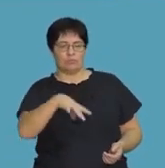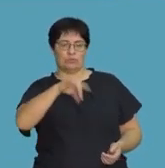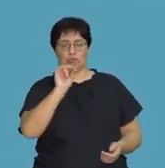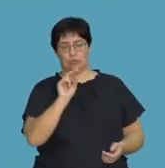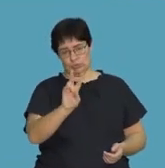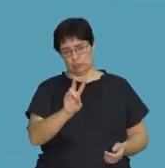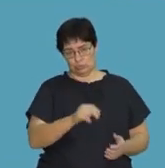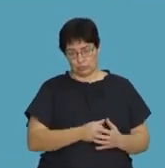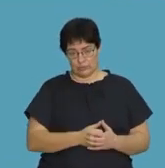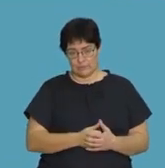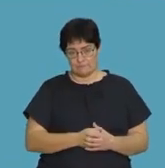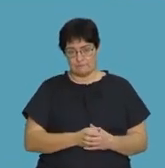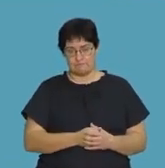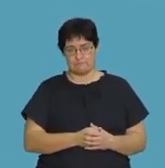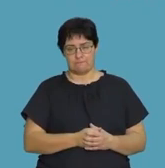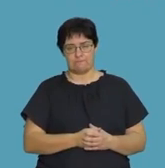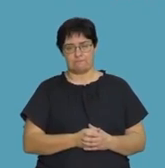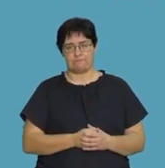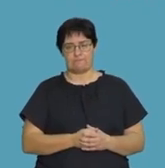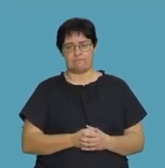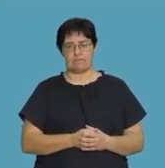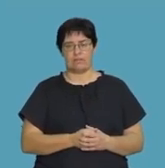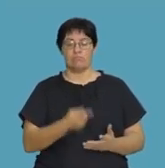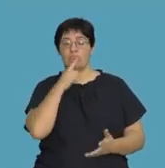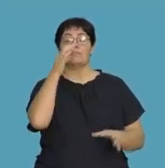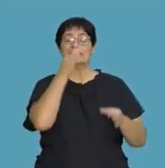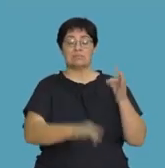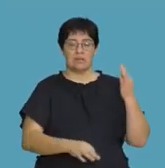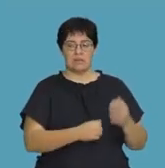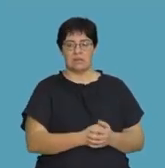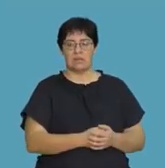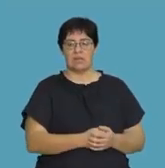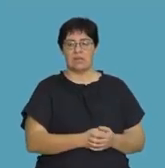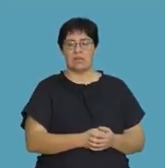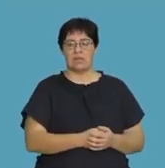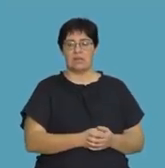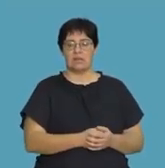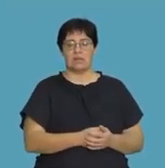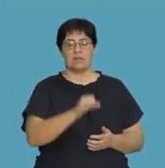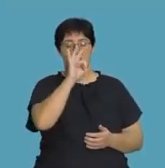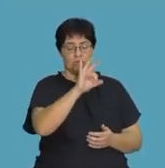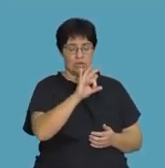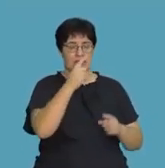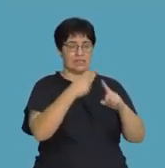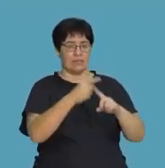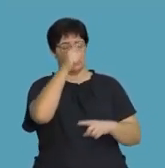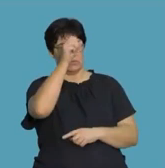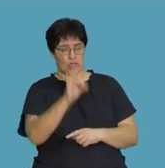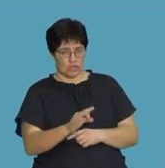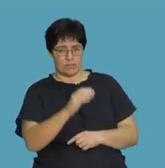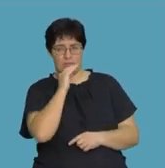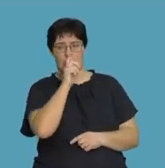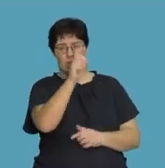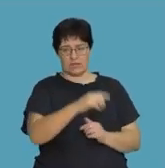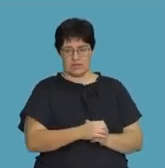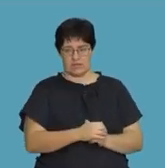why I'm choosing the 2 specifically. Now, to simplify this, 3 multiplied by a third